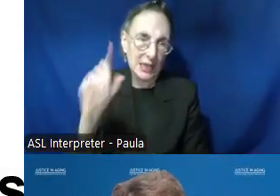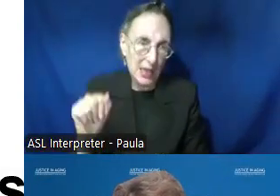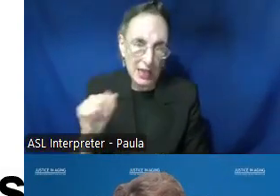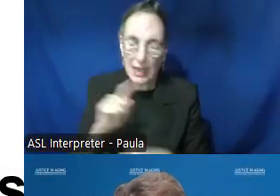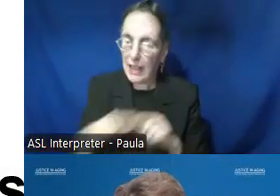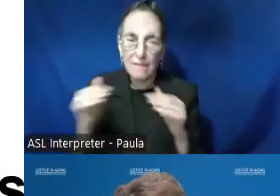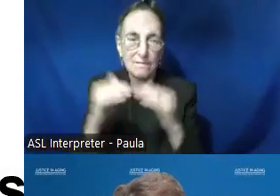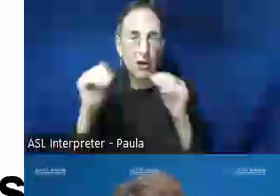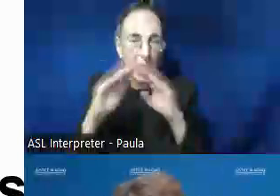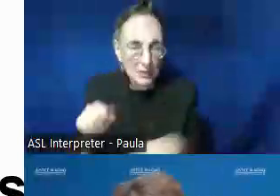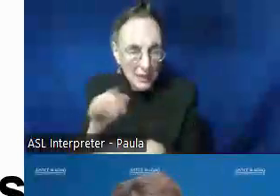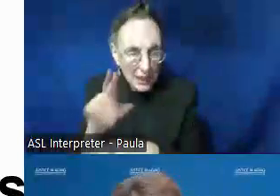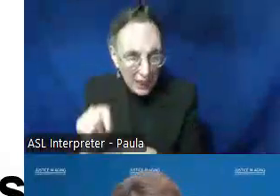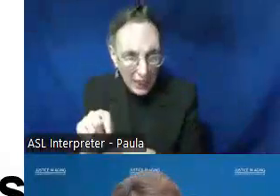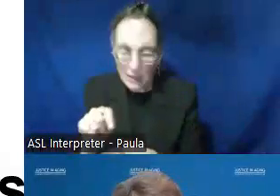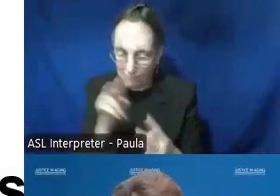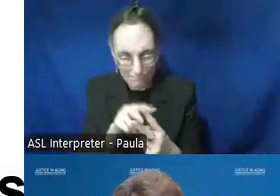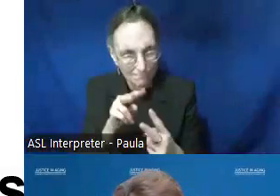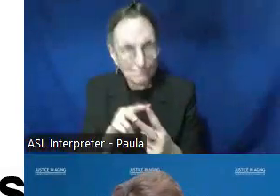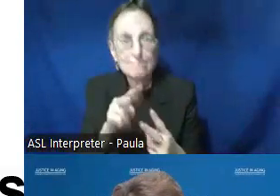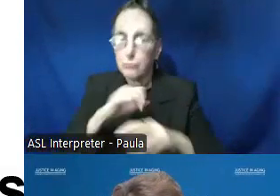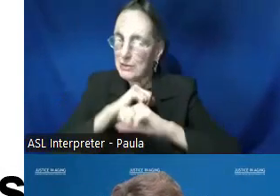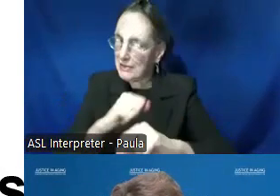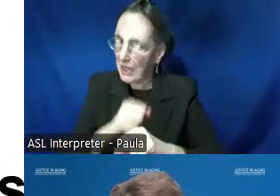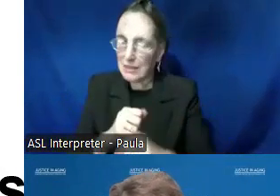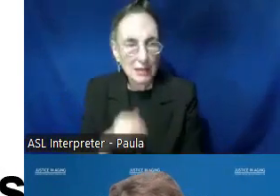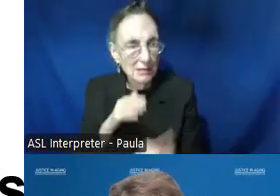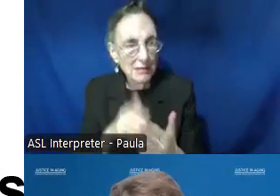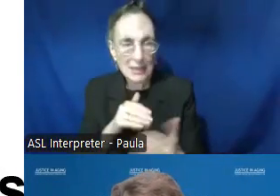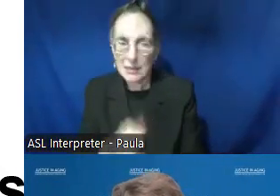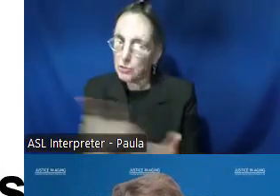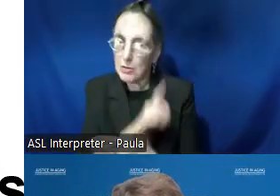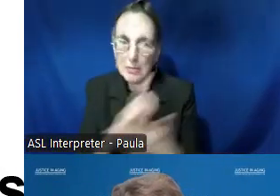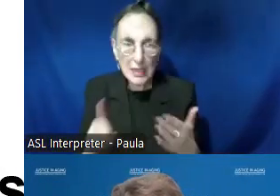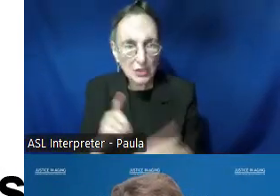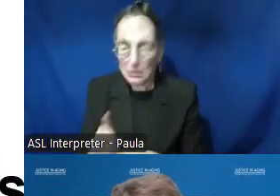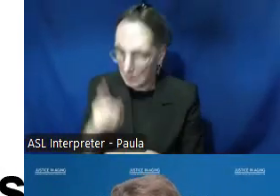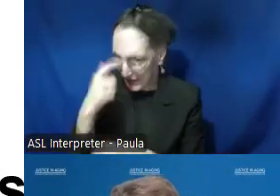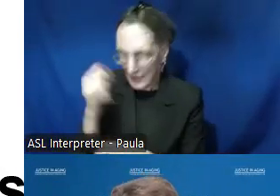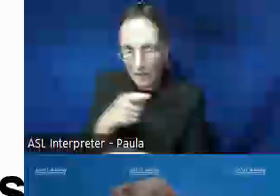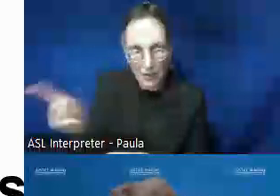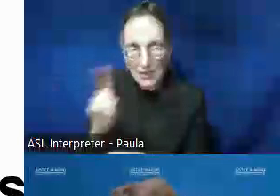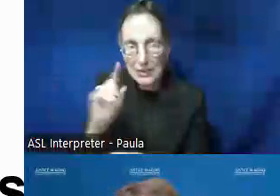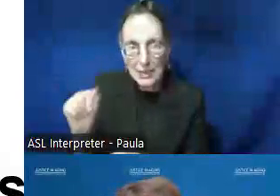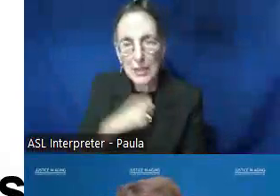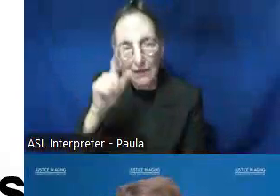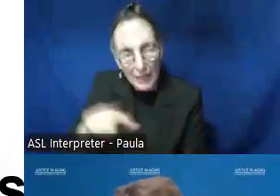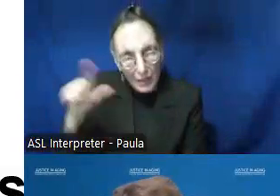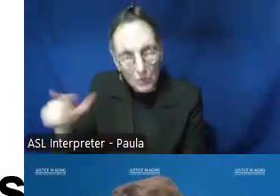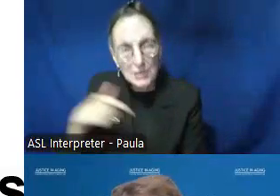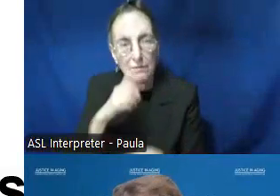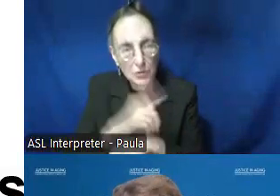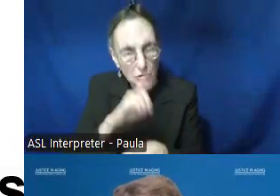Act, which protect against discrimination on the basis of disability. And landlords have a duty to provide